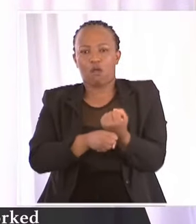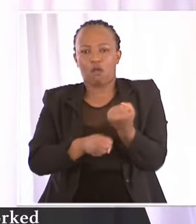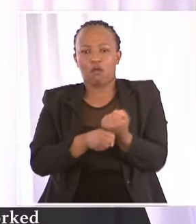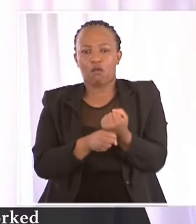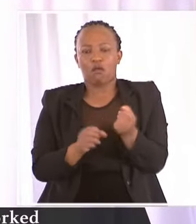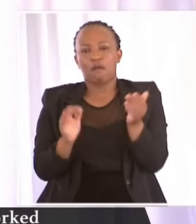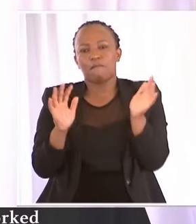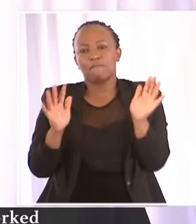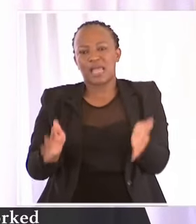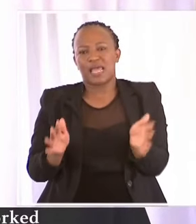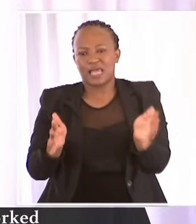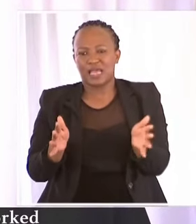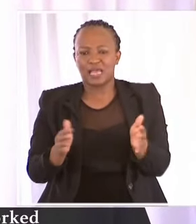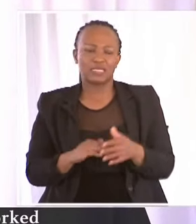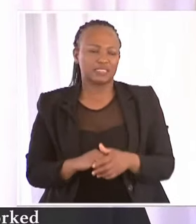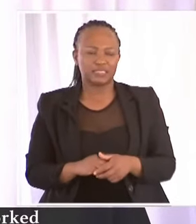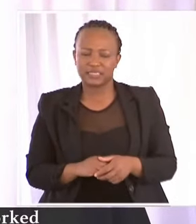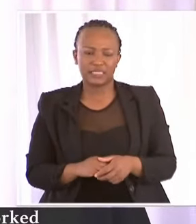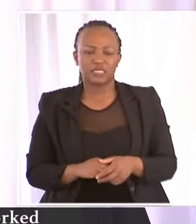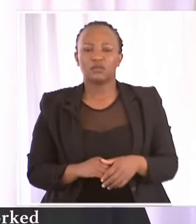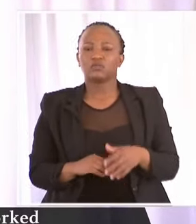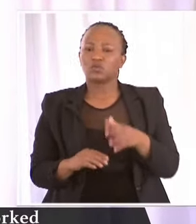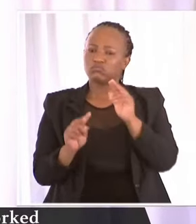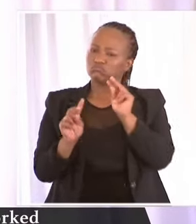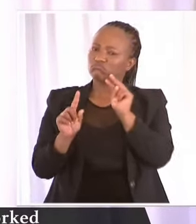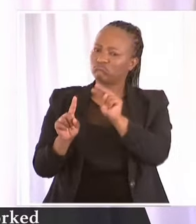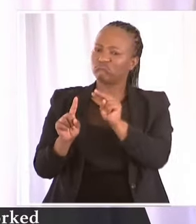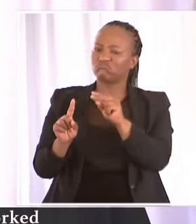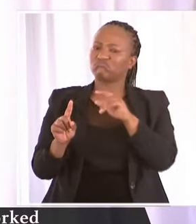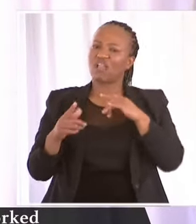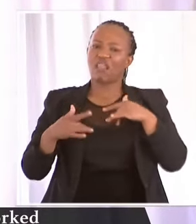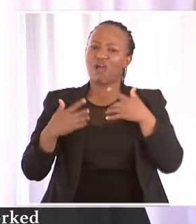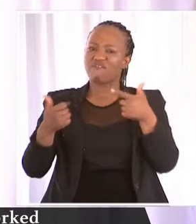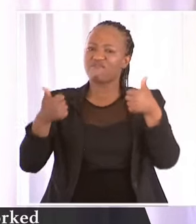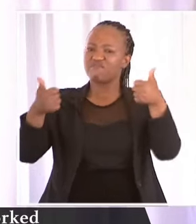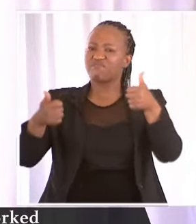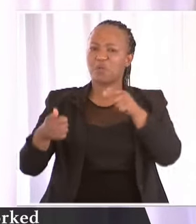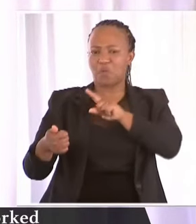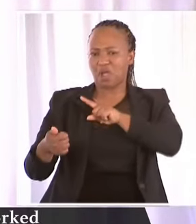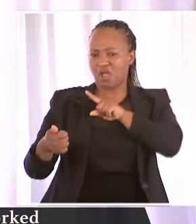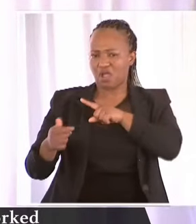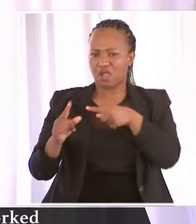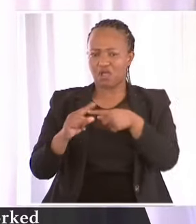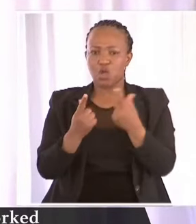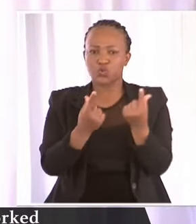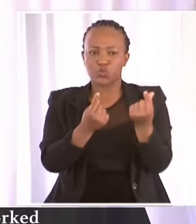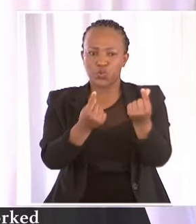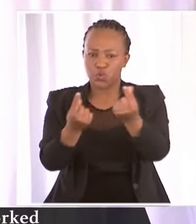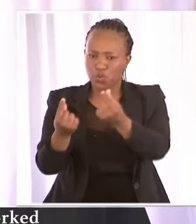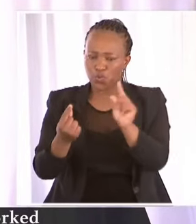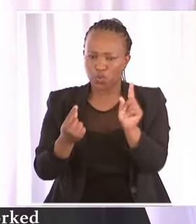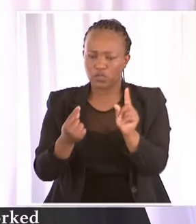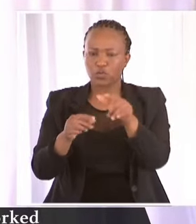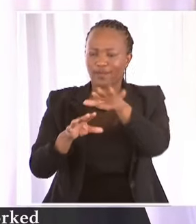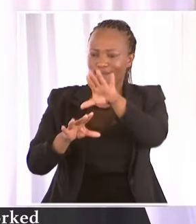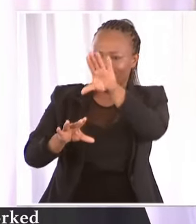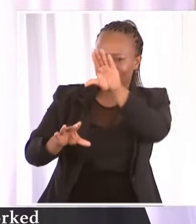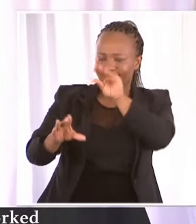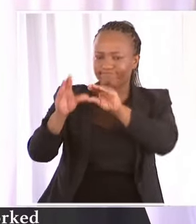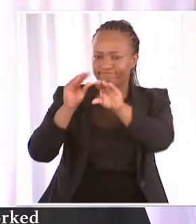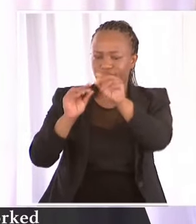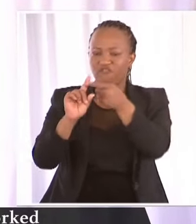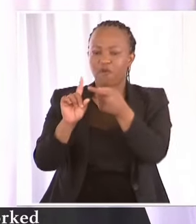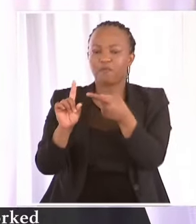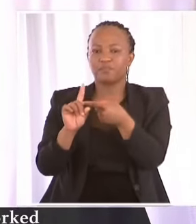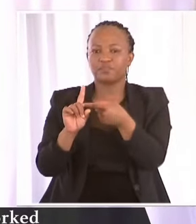but on what made him so good at what he did and what we can learn from him.